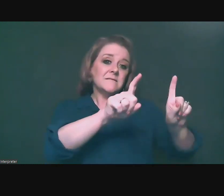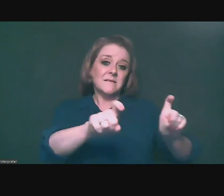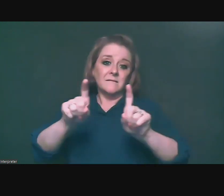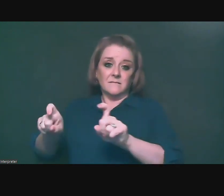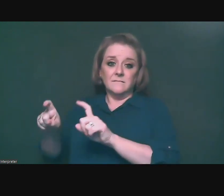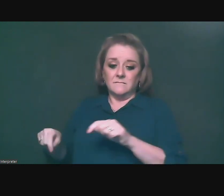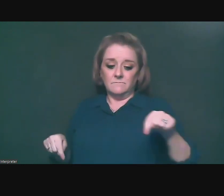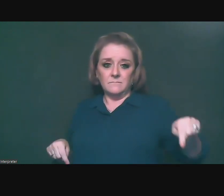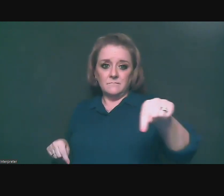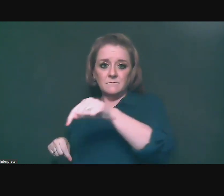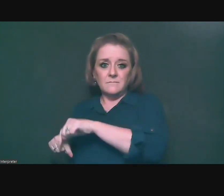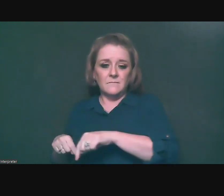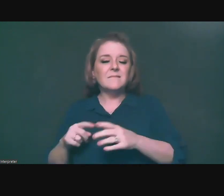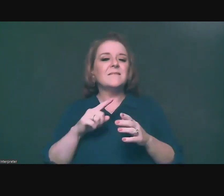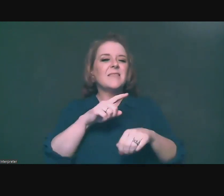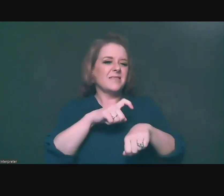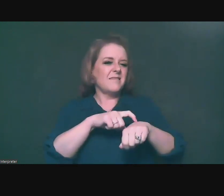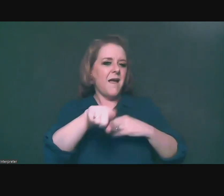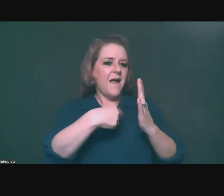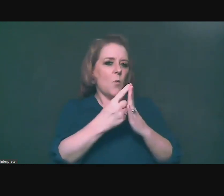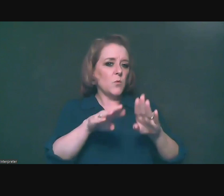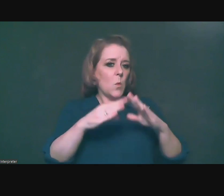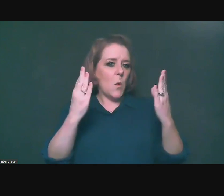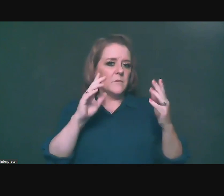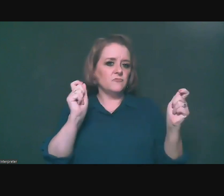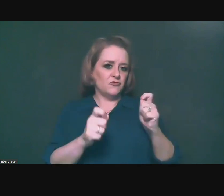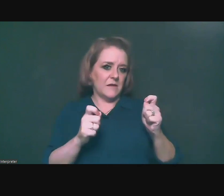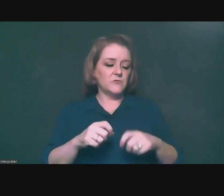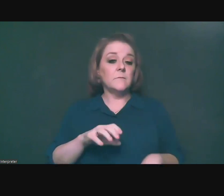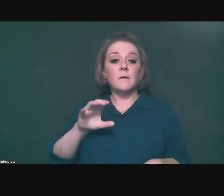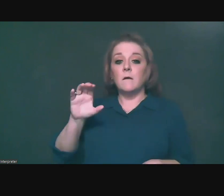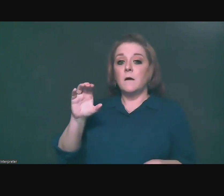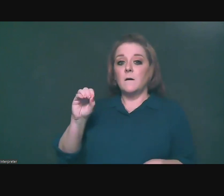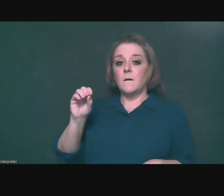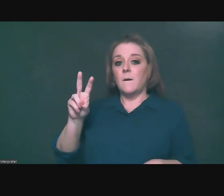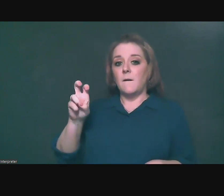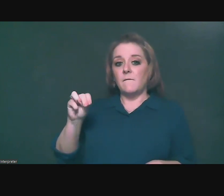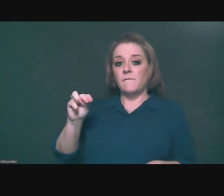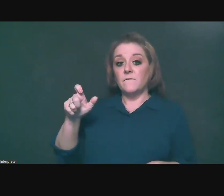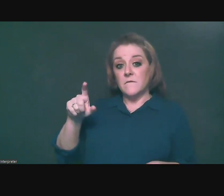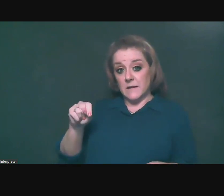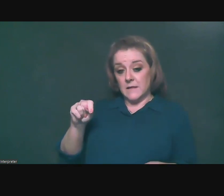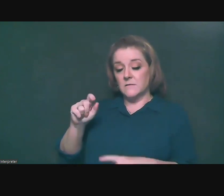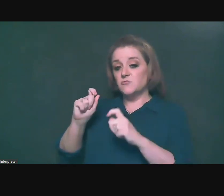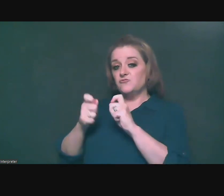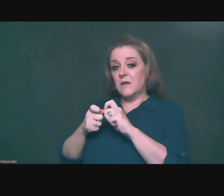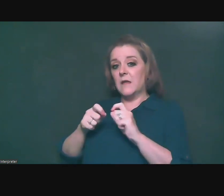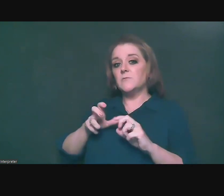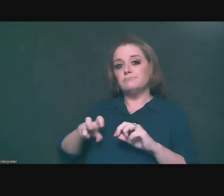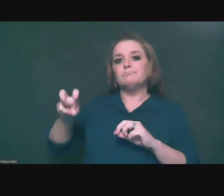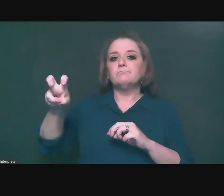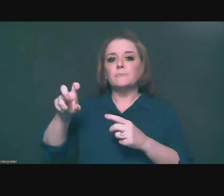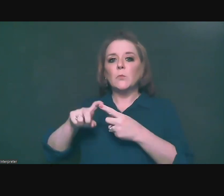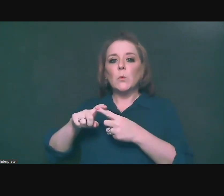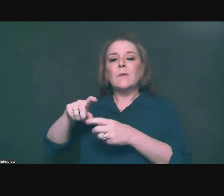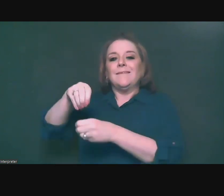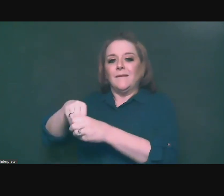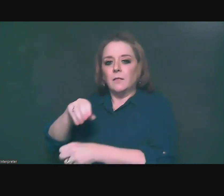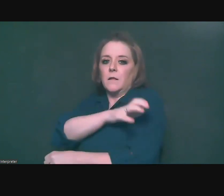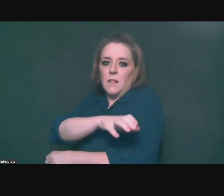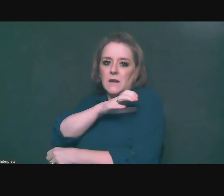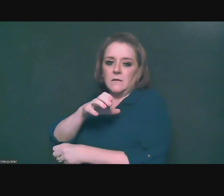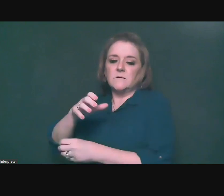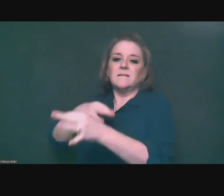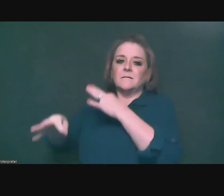times. Covenant is transitioning their testing activities to the Covenant Medical Group clinics instead